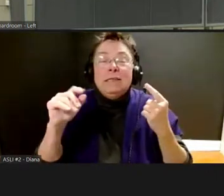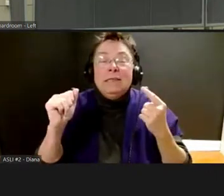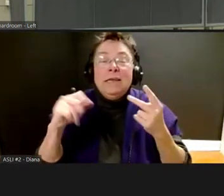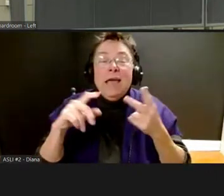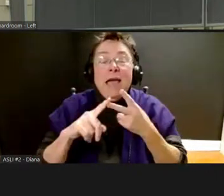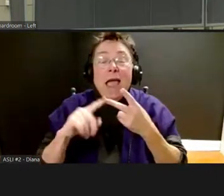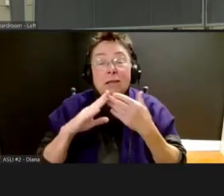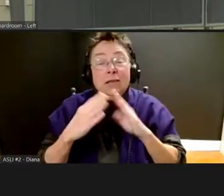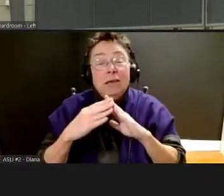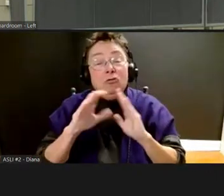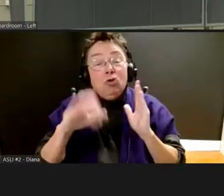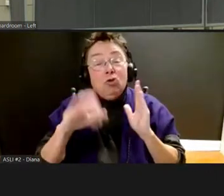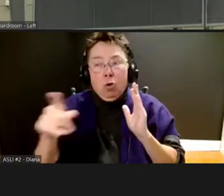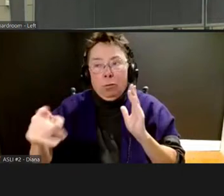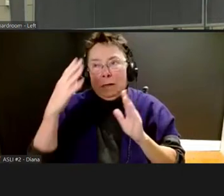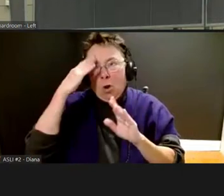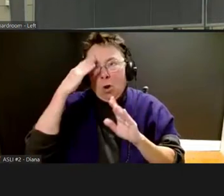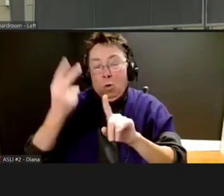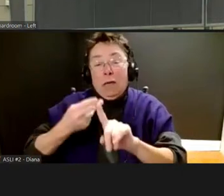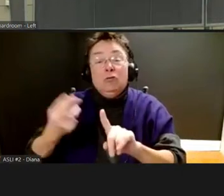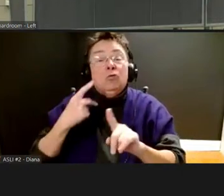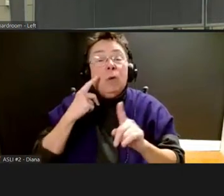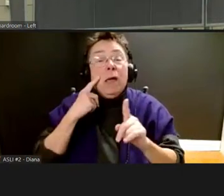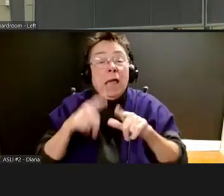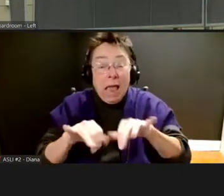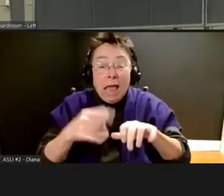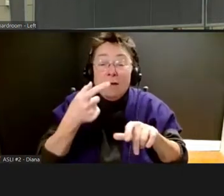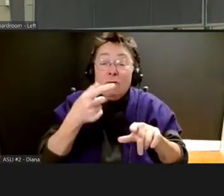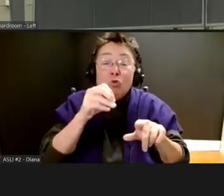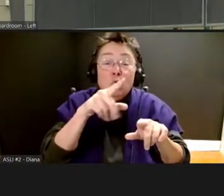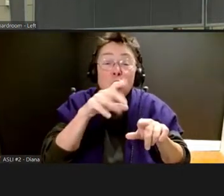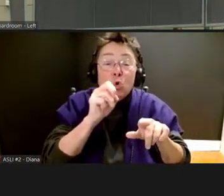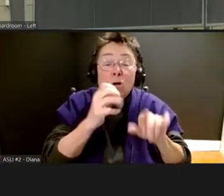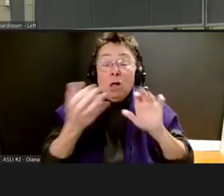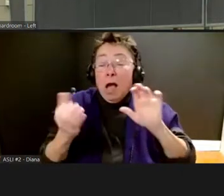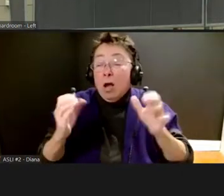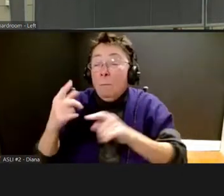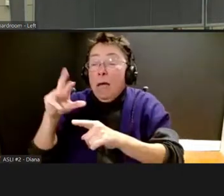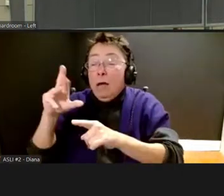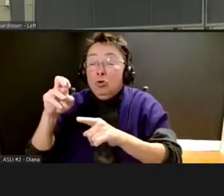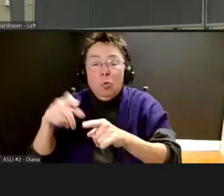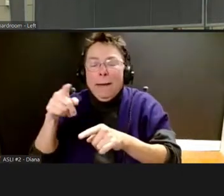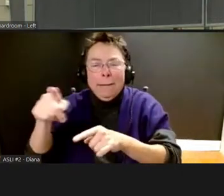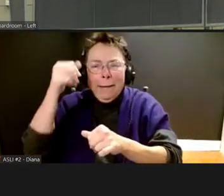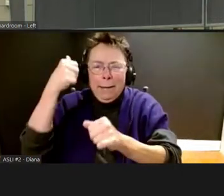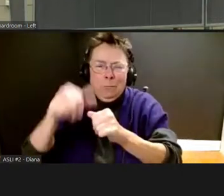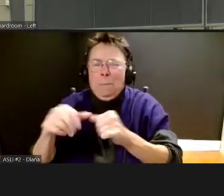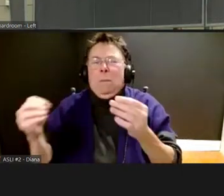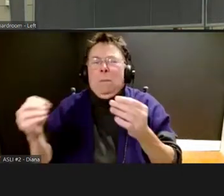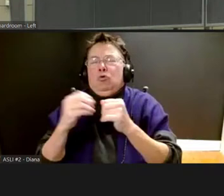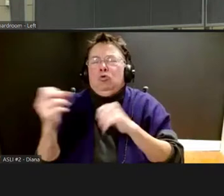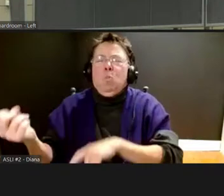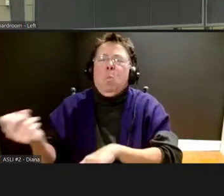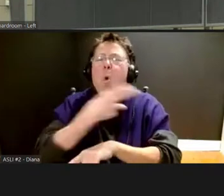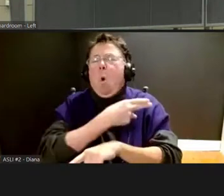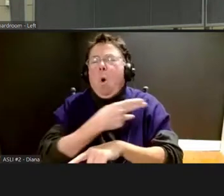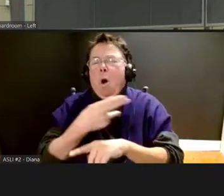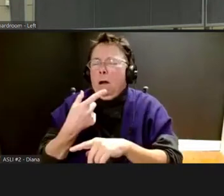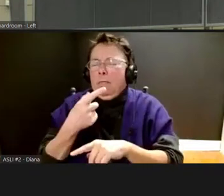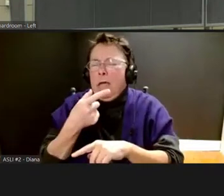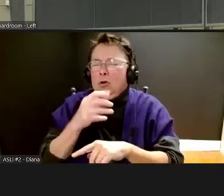Chicago. A Google search pales in comparison to his recall of past board action and